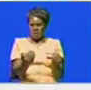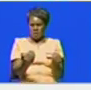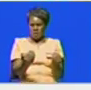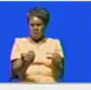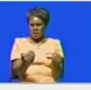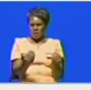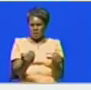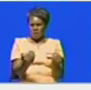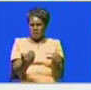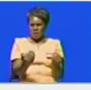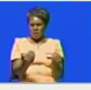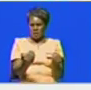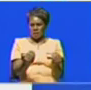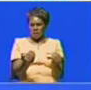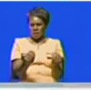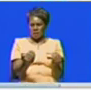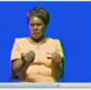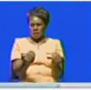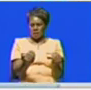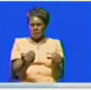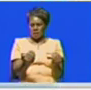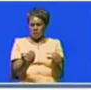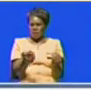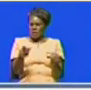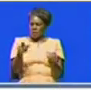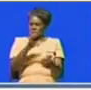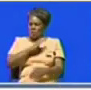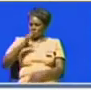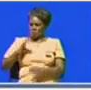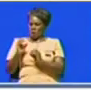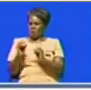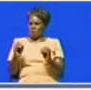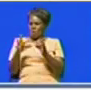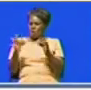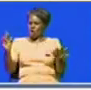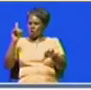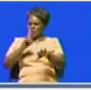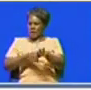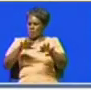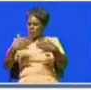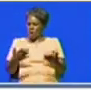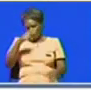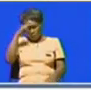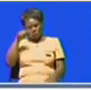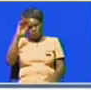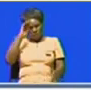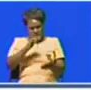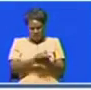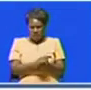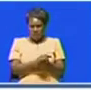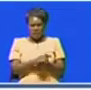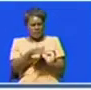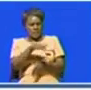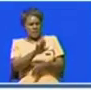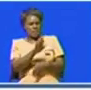a substantive precedent. So, okay. Now, you cannot do that. Are you not going for the commissioners because it'll take a long time, or is it because you truly believe that